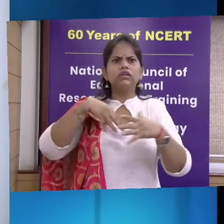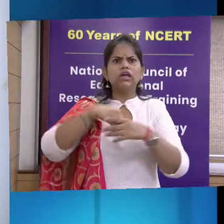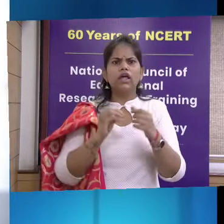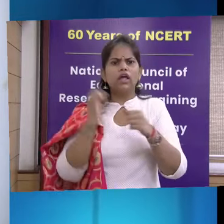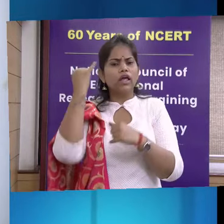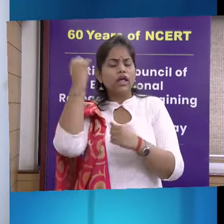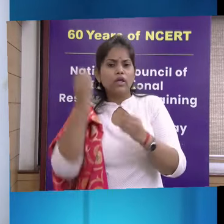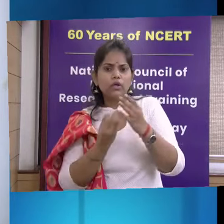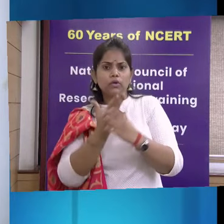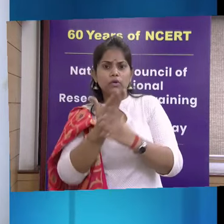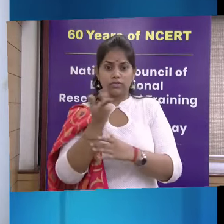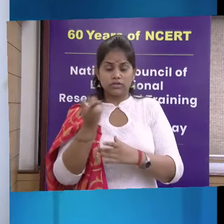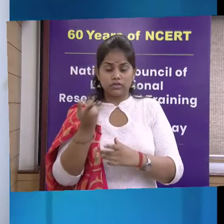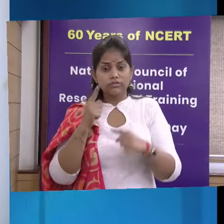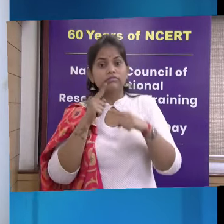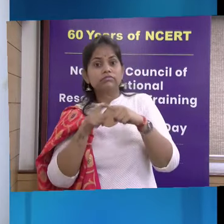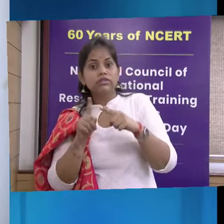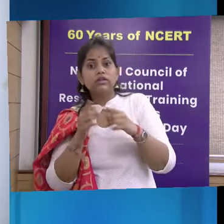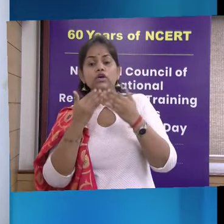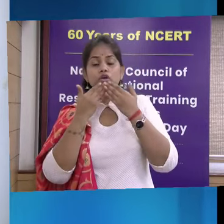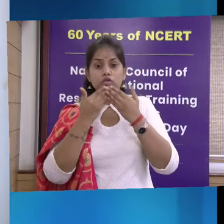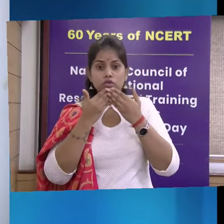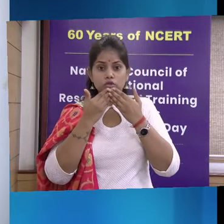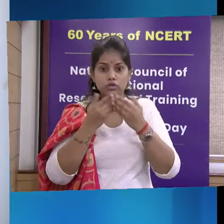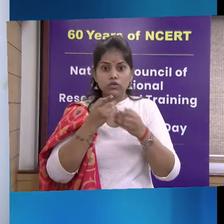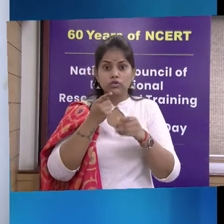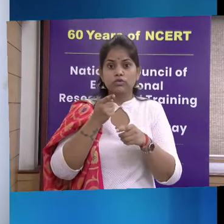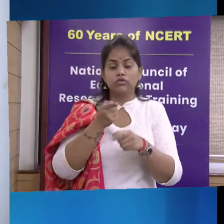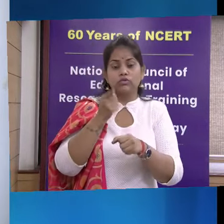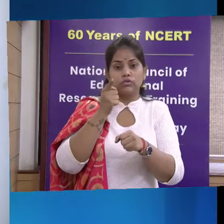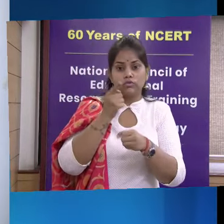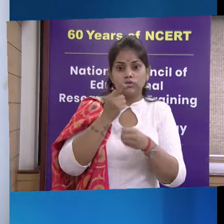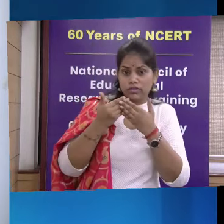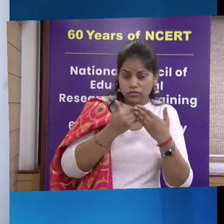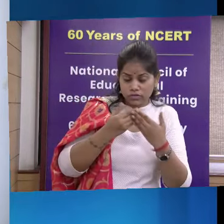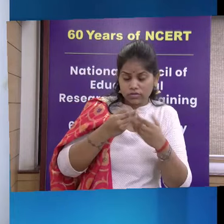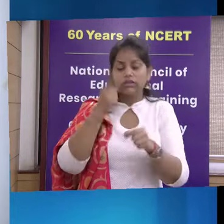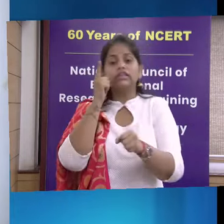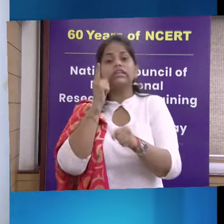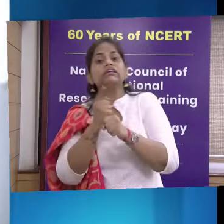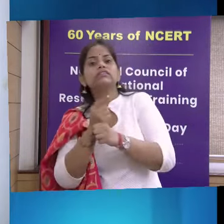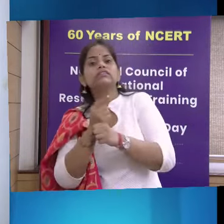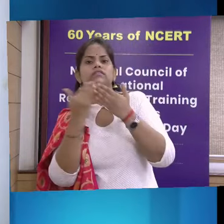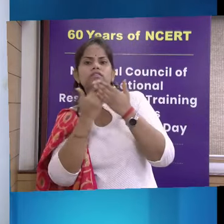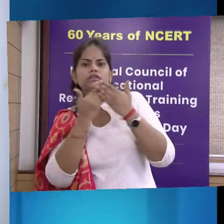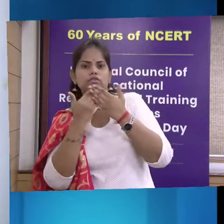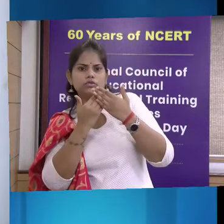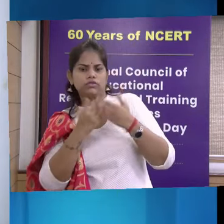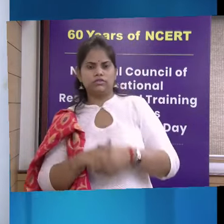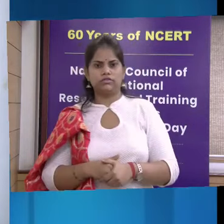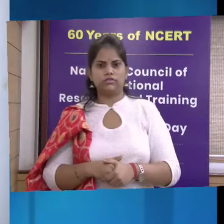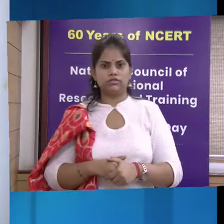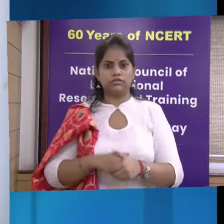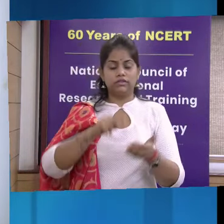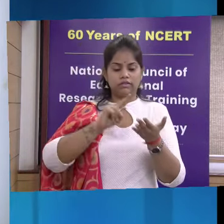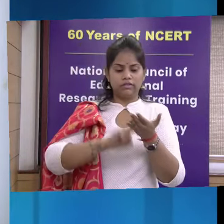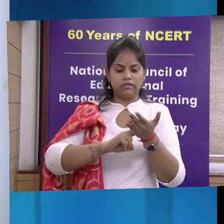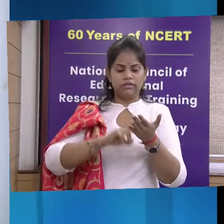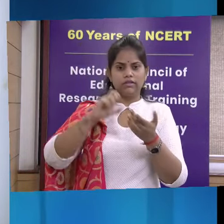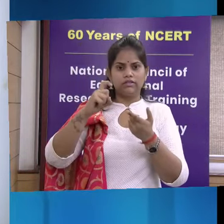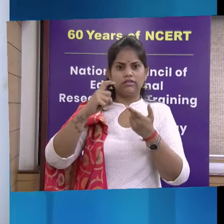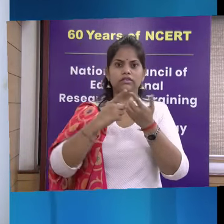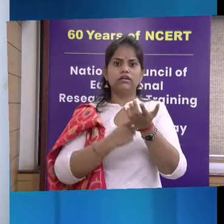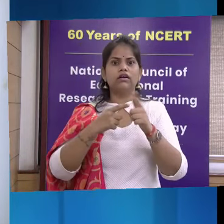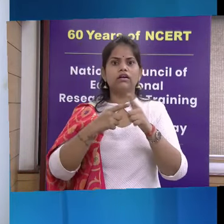and teacher education. As I have told earlier, NCERT has been entrusted with three